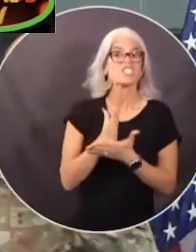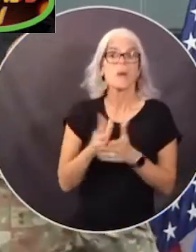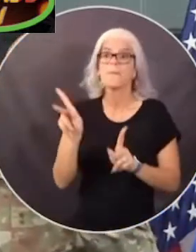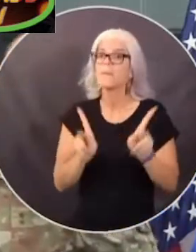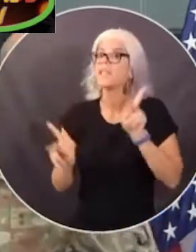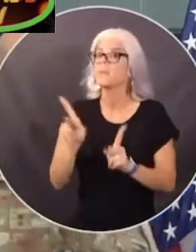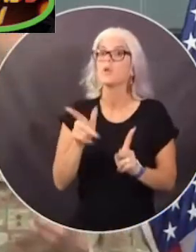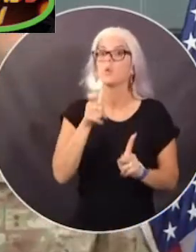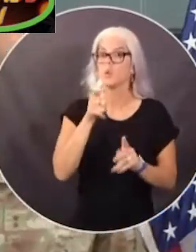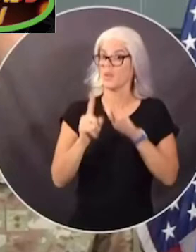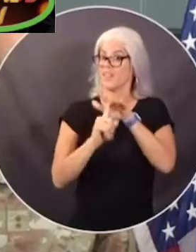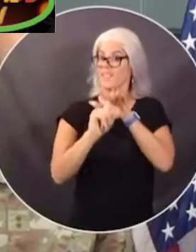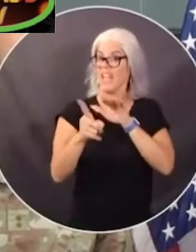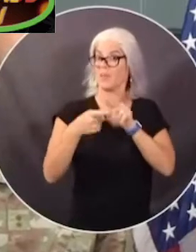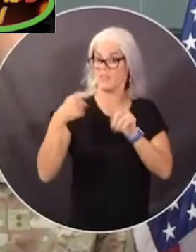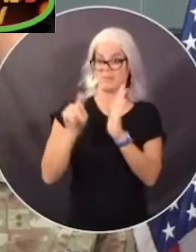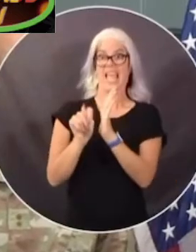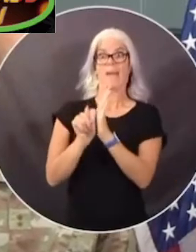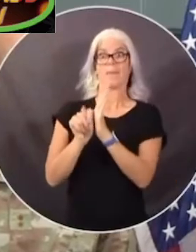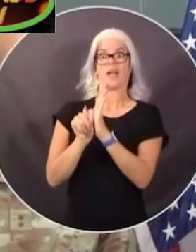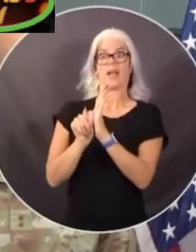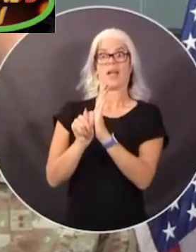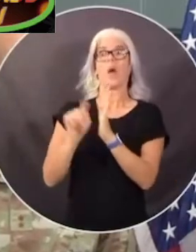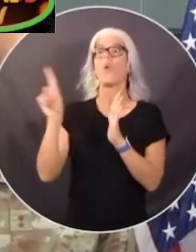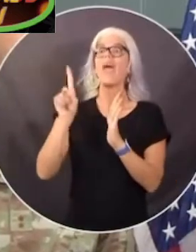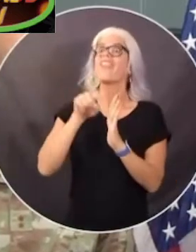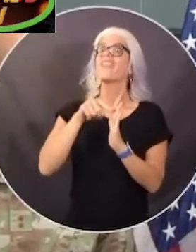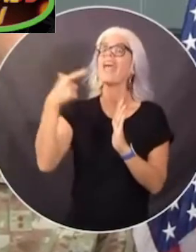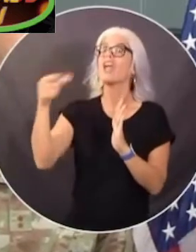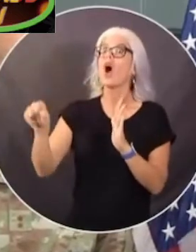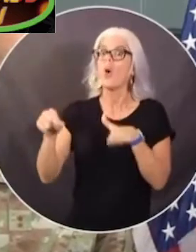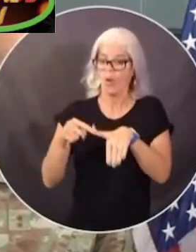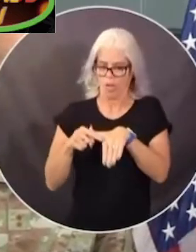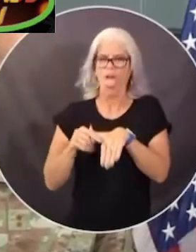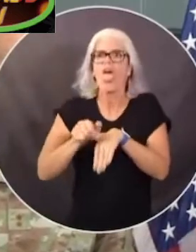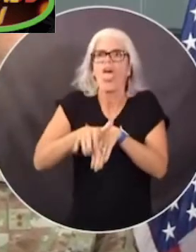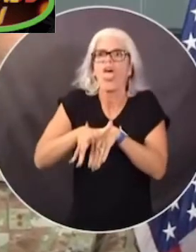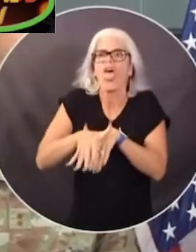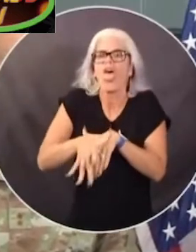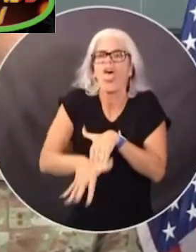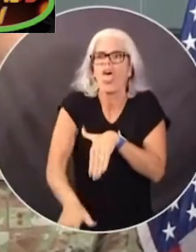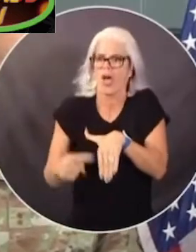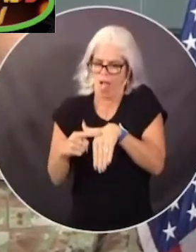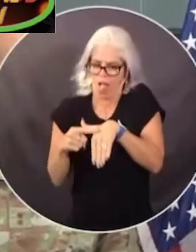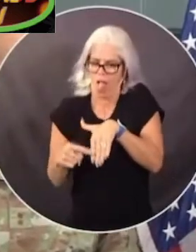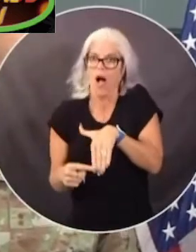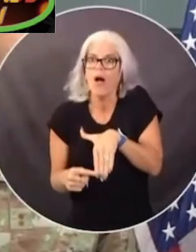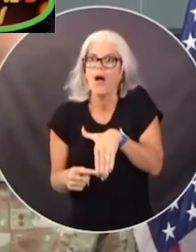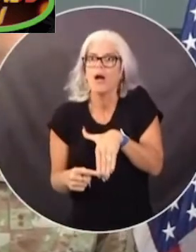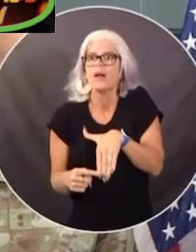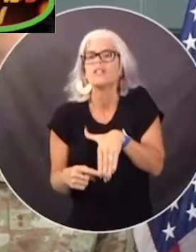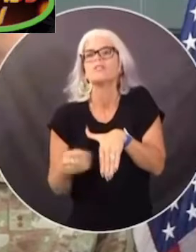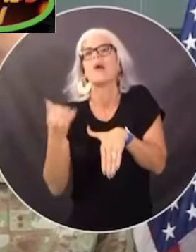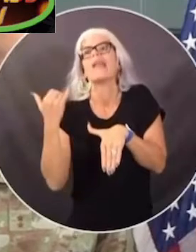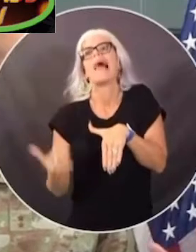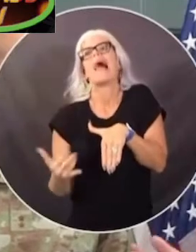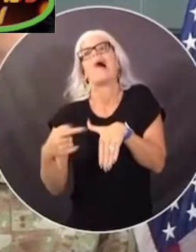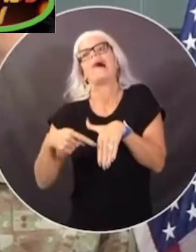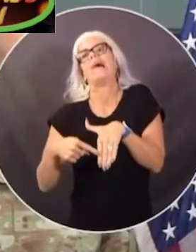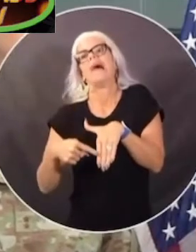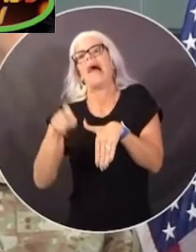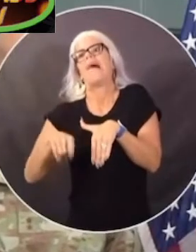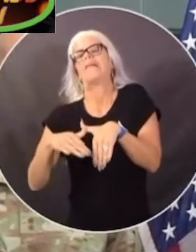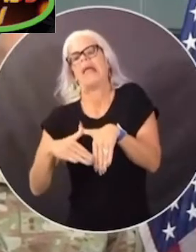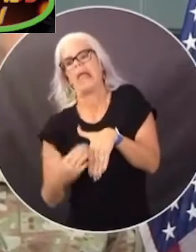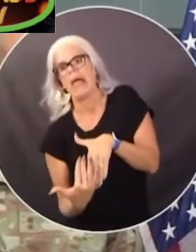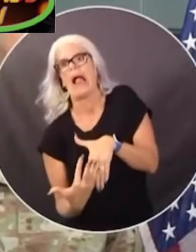Fort Myers because you see the different weather tracks, and it was thought that it would go, hit Tampa, maybe go up the coast. And that was not that